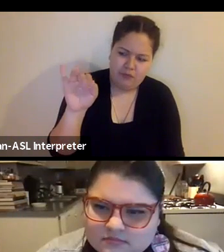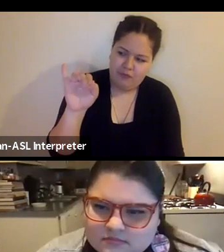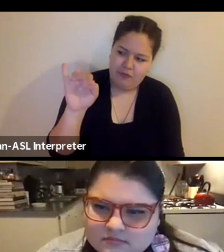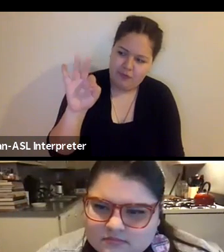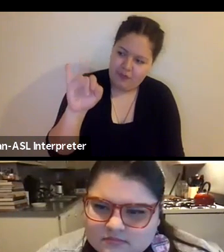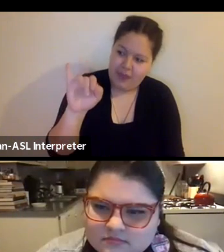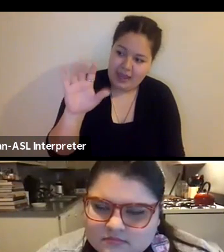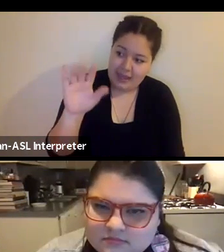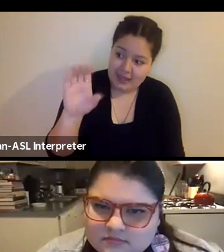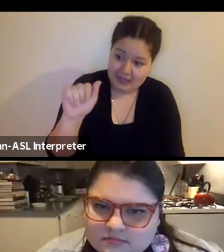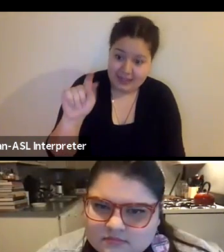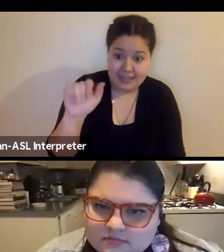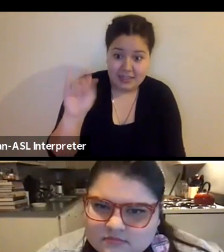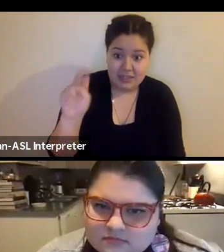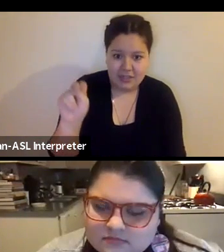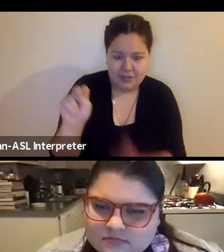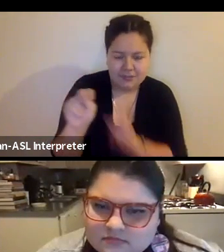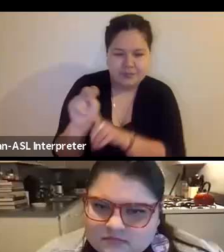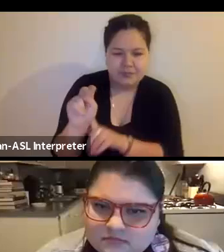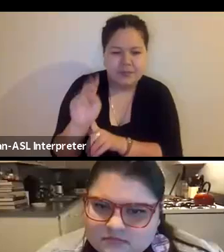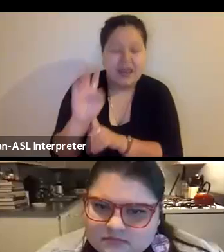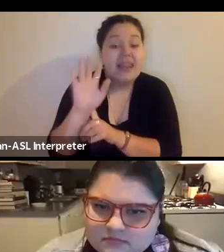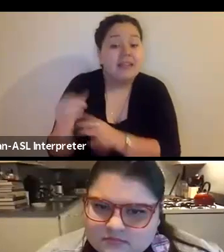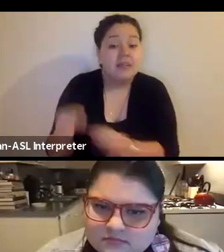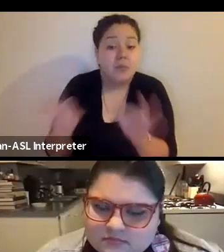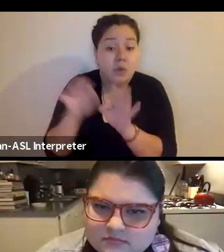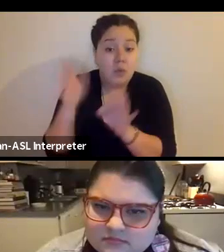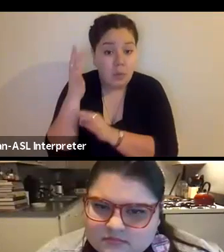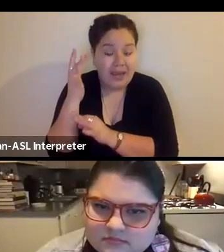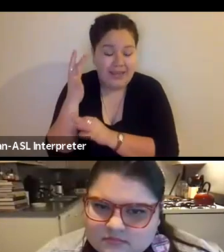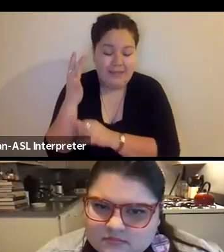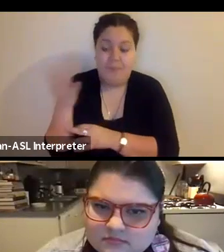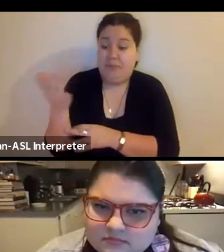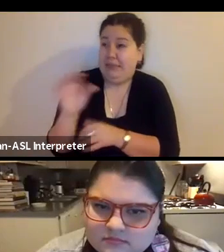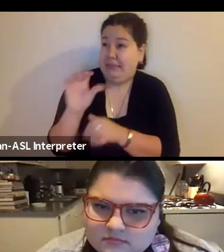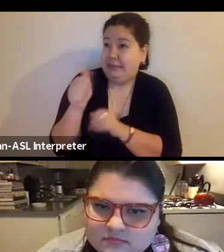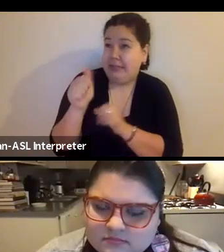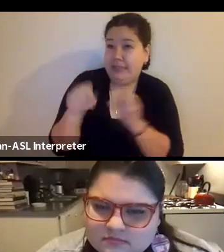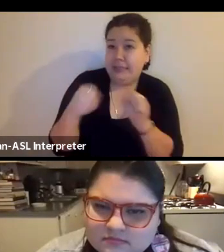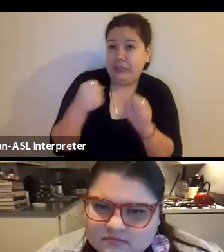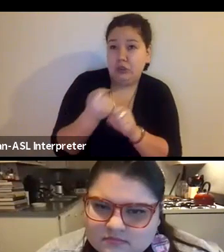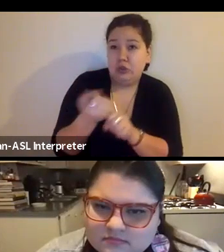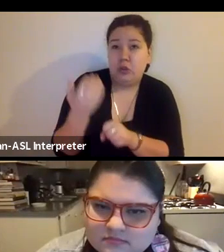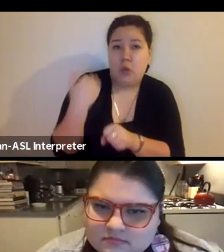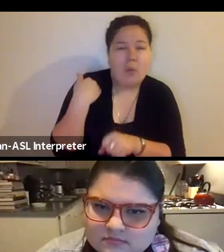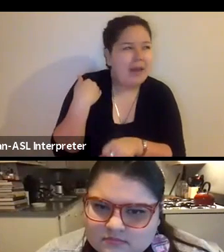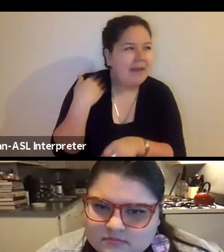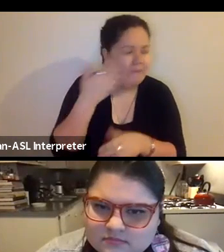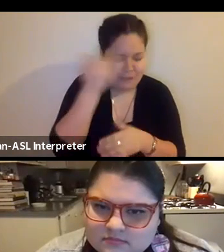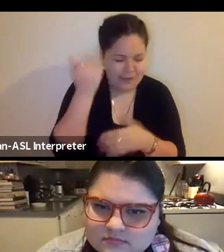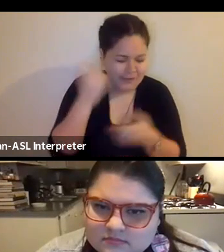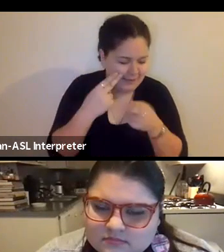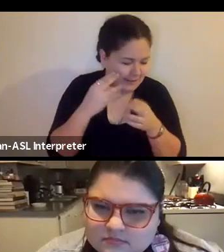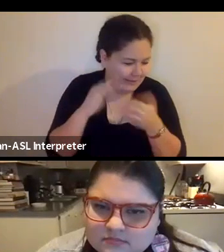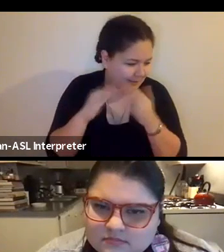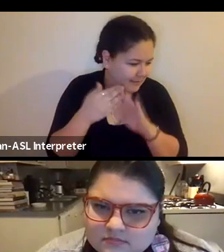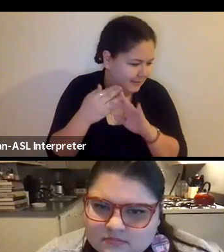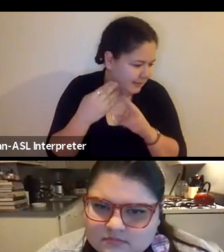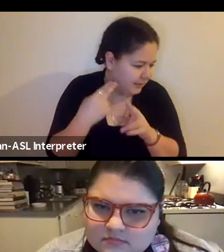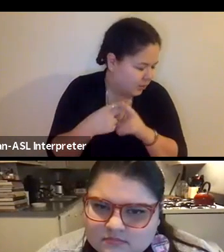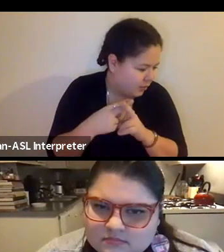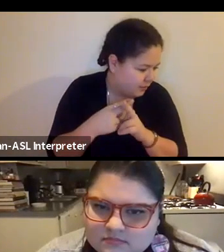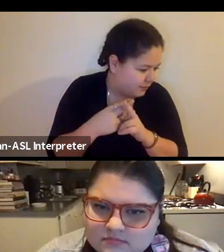had one of the largest native populations as of about 10 years ago in a city. I think it was, I don't know what the percentages